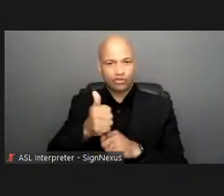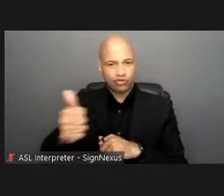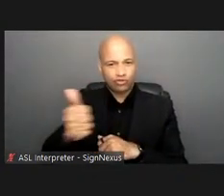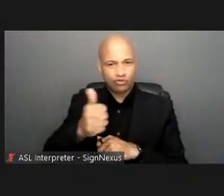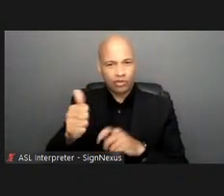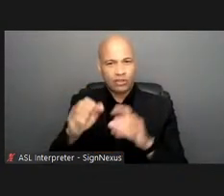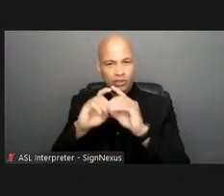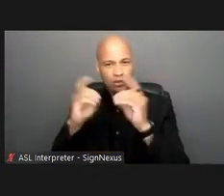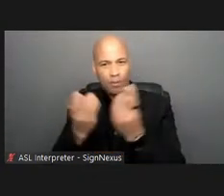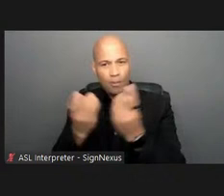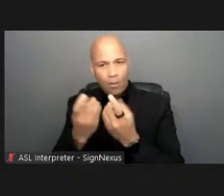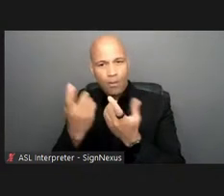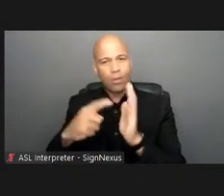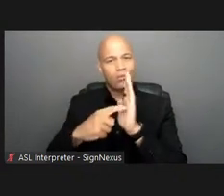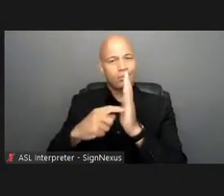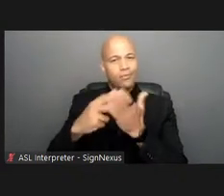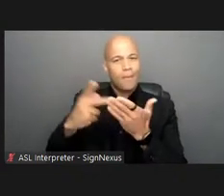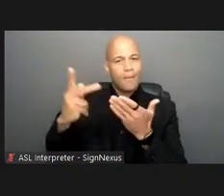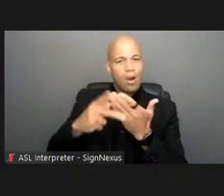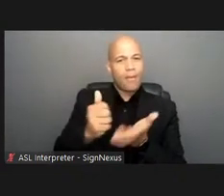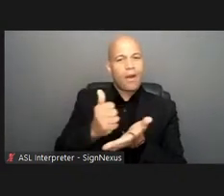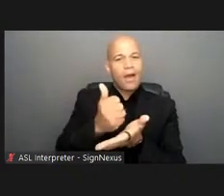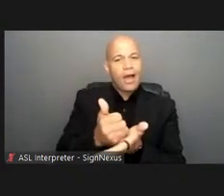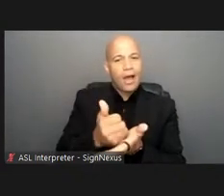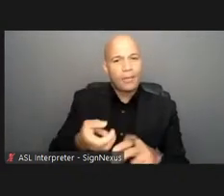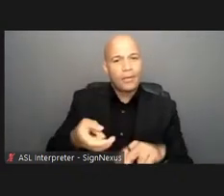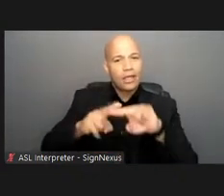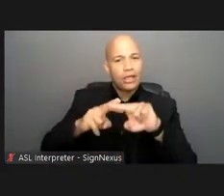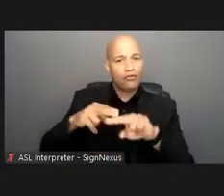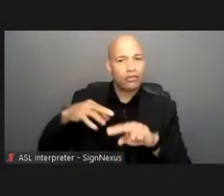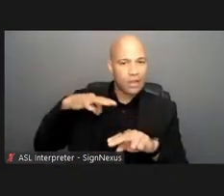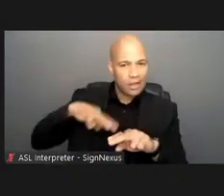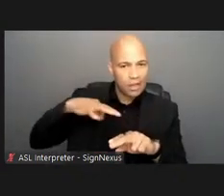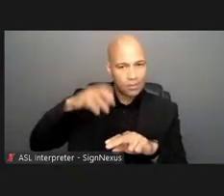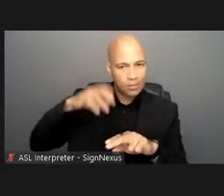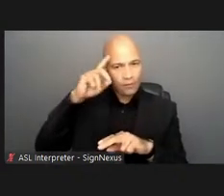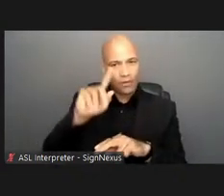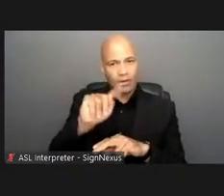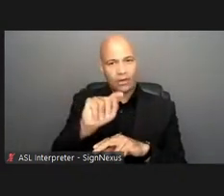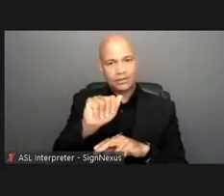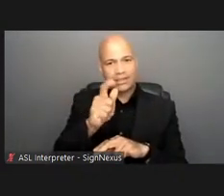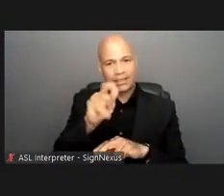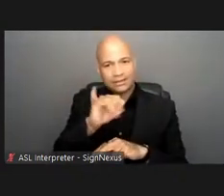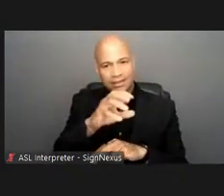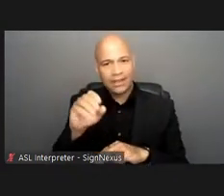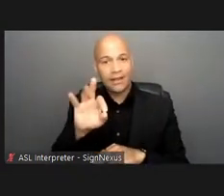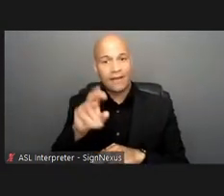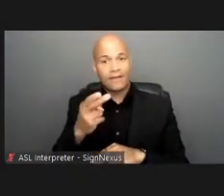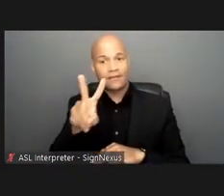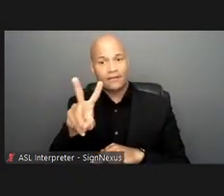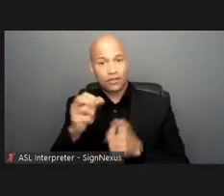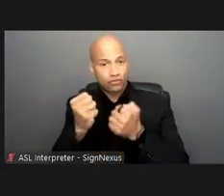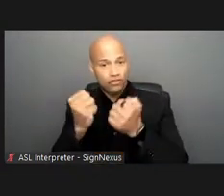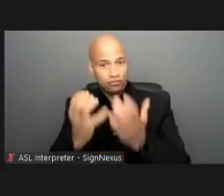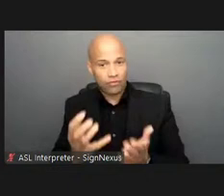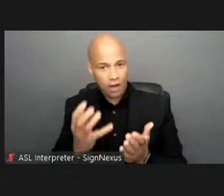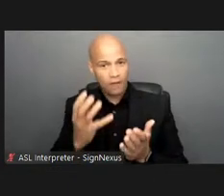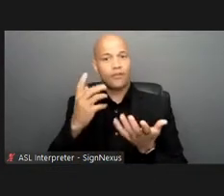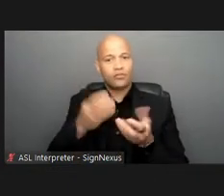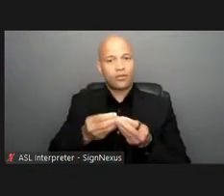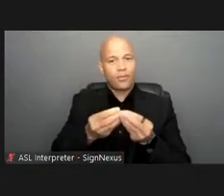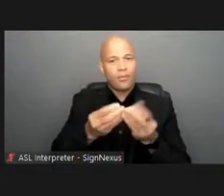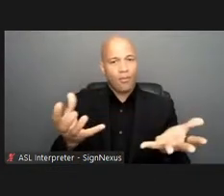for a pilot program that will help increase eligibility of Taxi and FHP drivers to use their vehicles to provide Paratransit trips